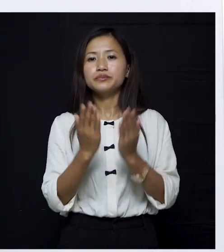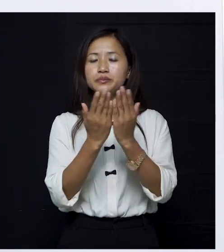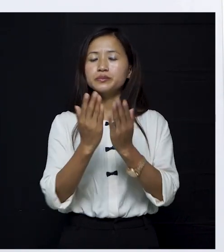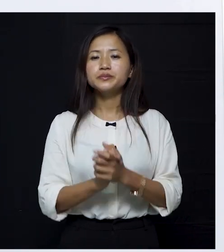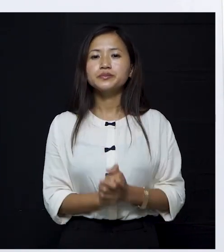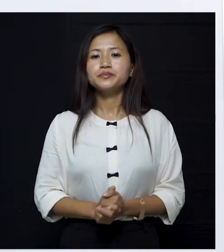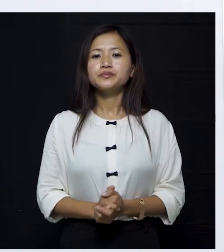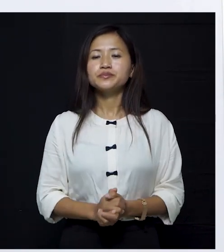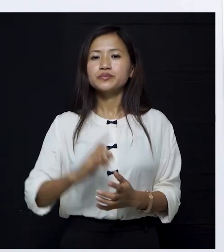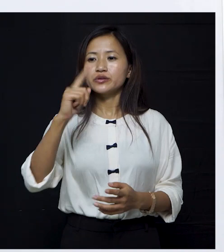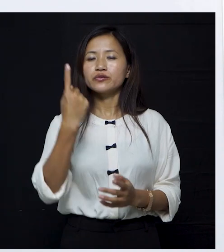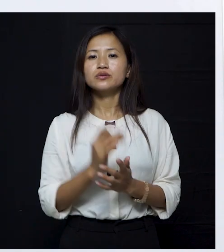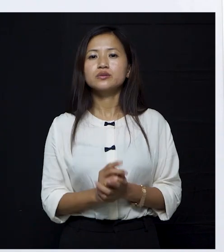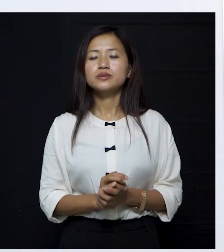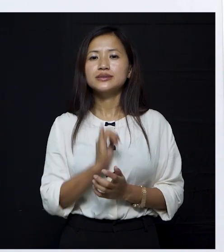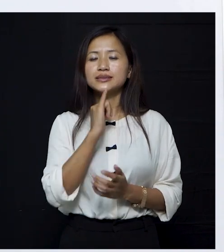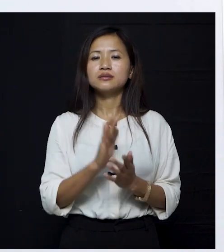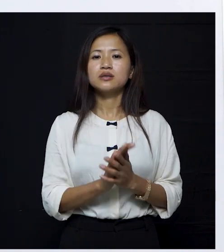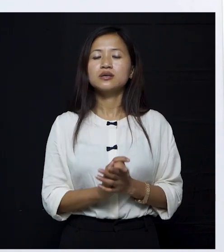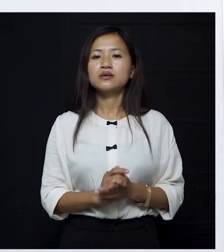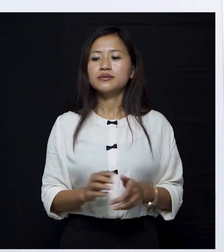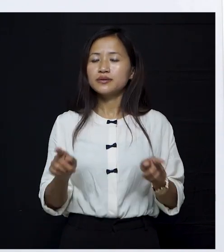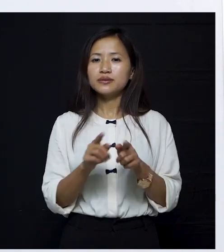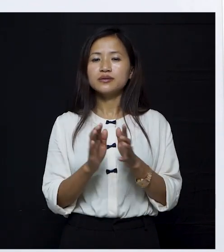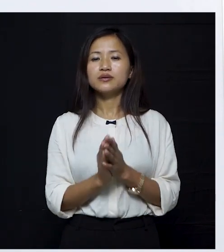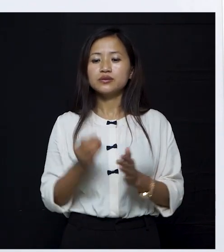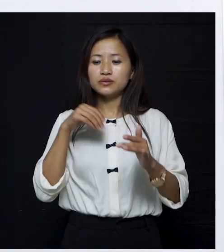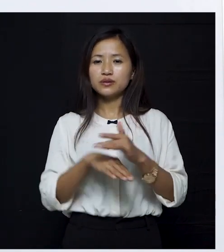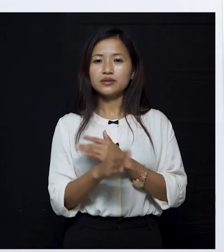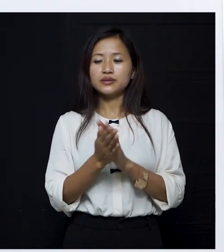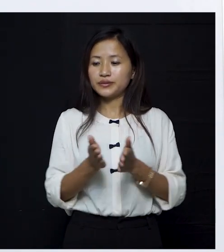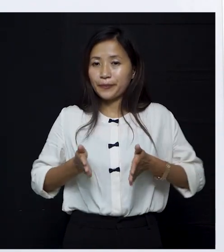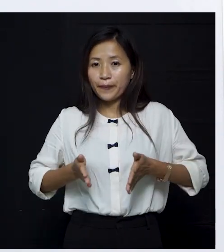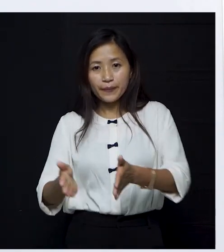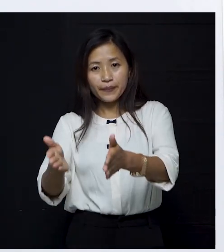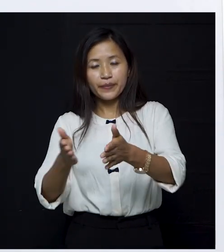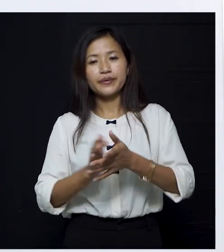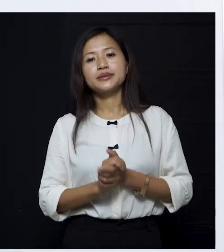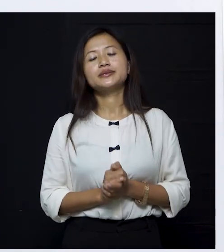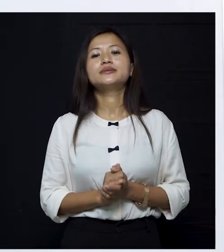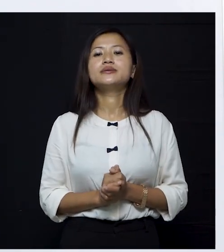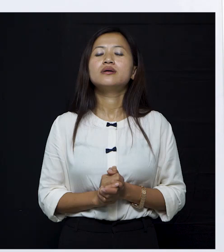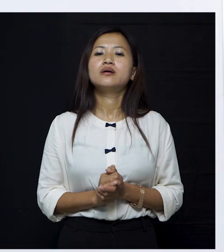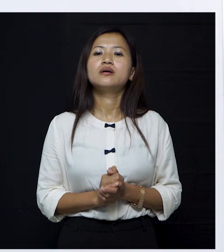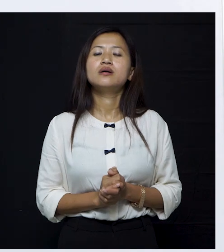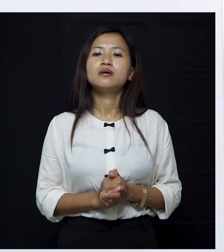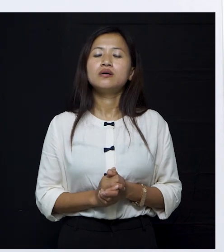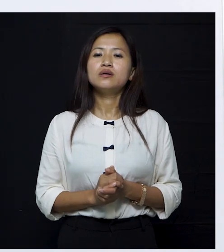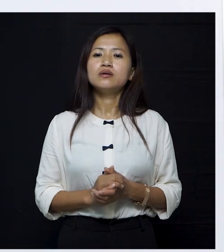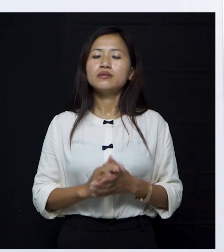okay? So the first one is, we call it as underweighing, okay? Underweighing and